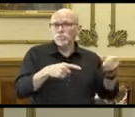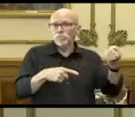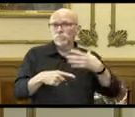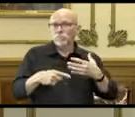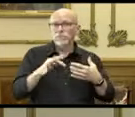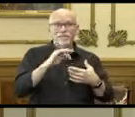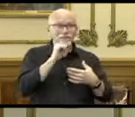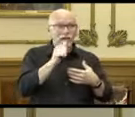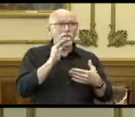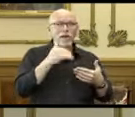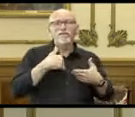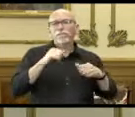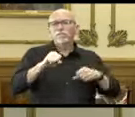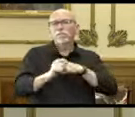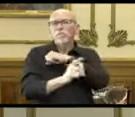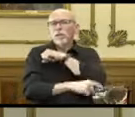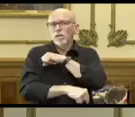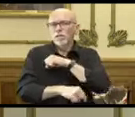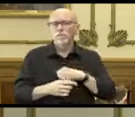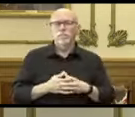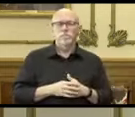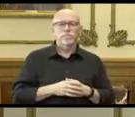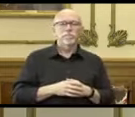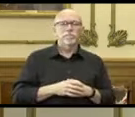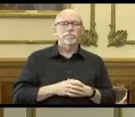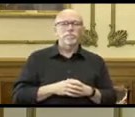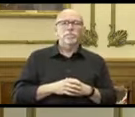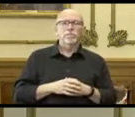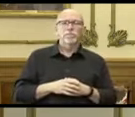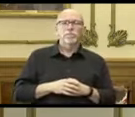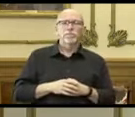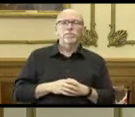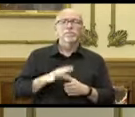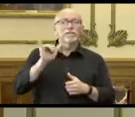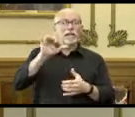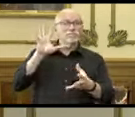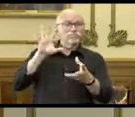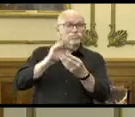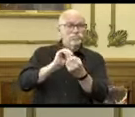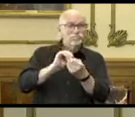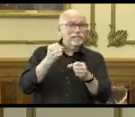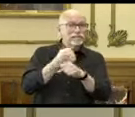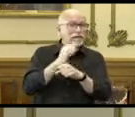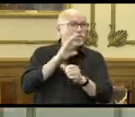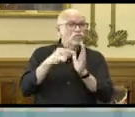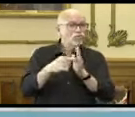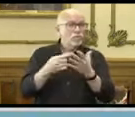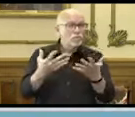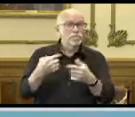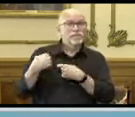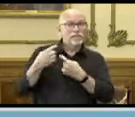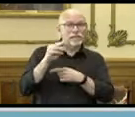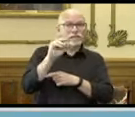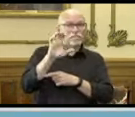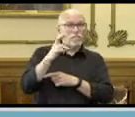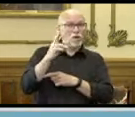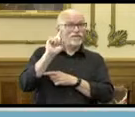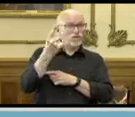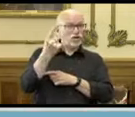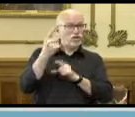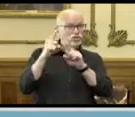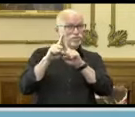will face potential penalties. What this aggregate data is going to show is that since March